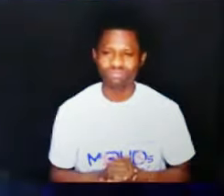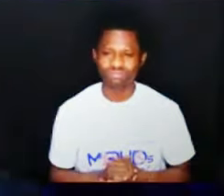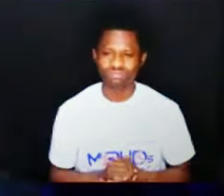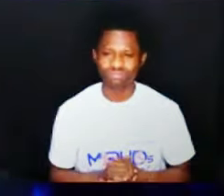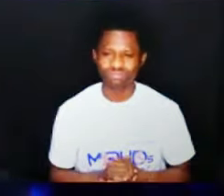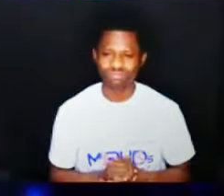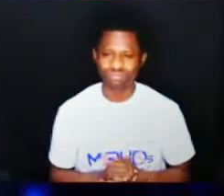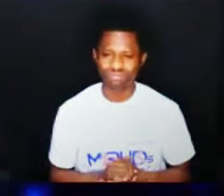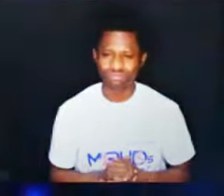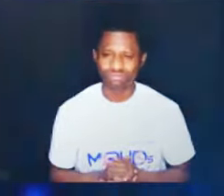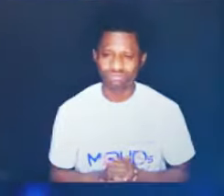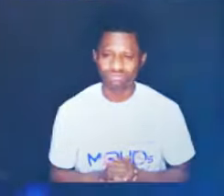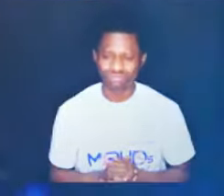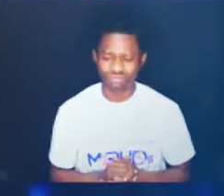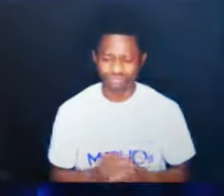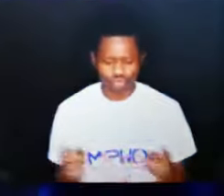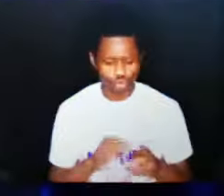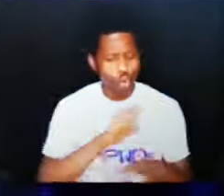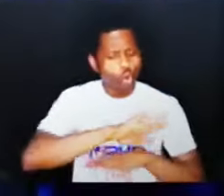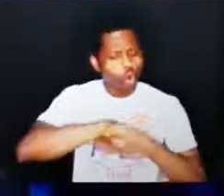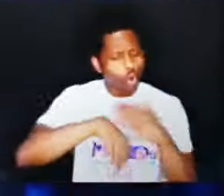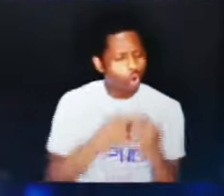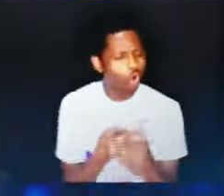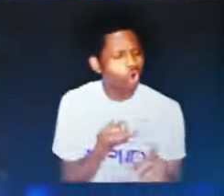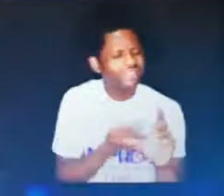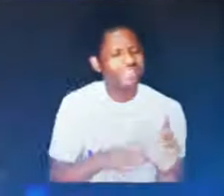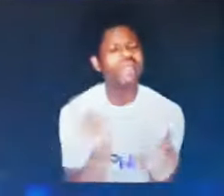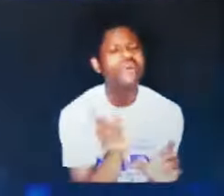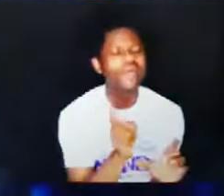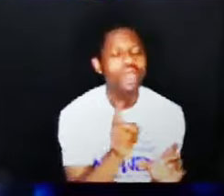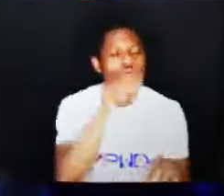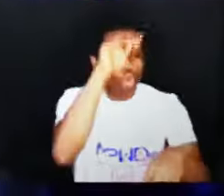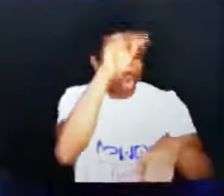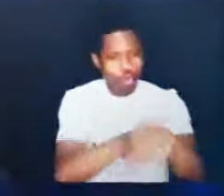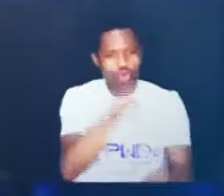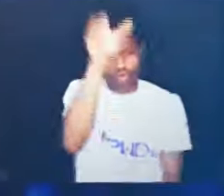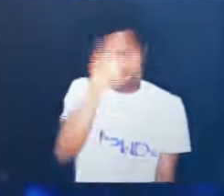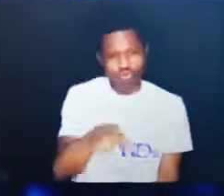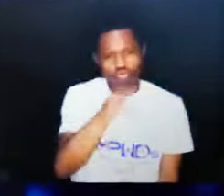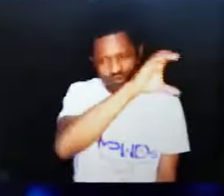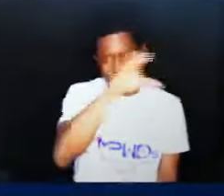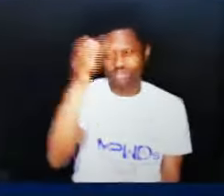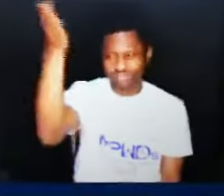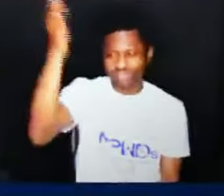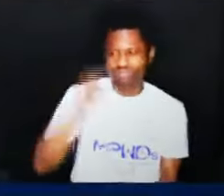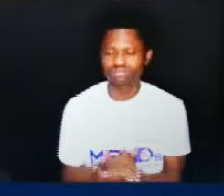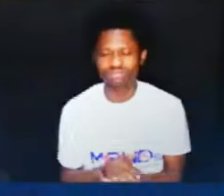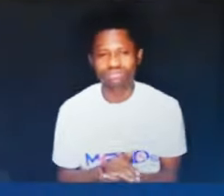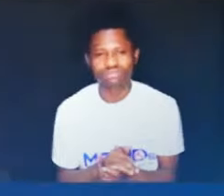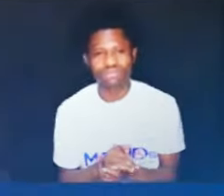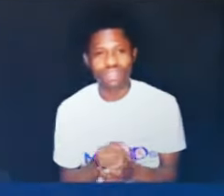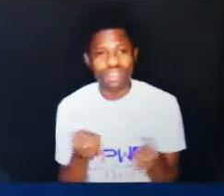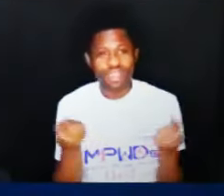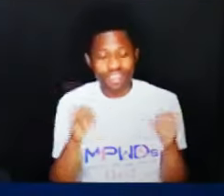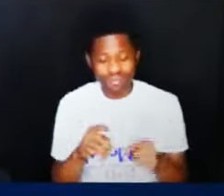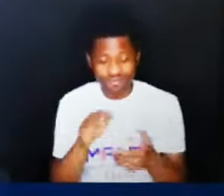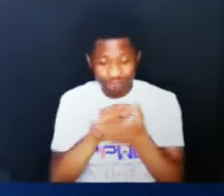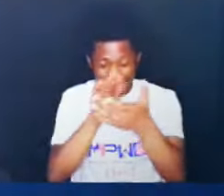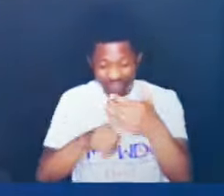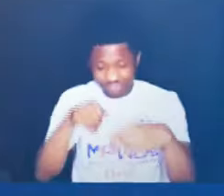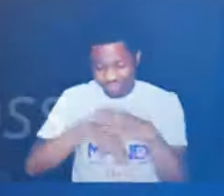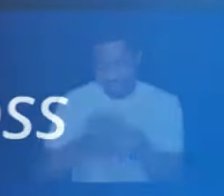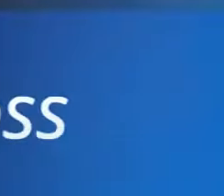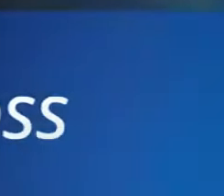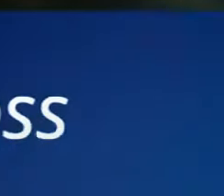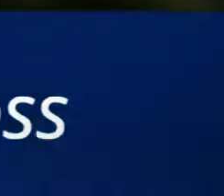It all begins on the cross. Nini na shasiye fiasenu yano so. Once you believe in the Son of Man who is lifted on the